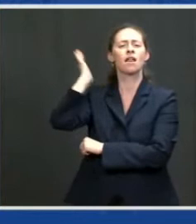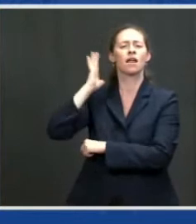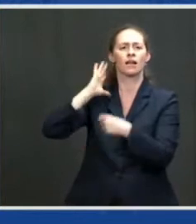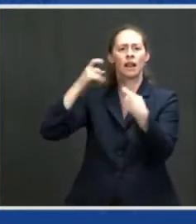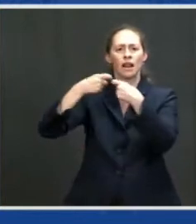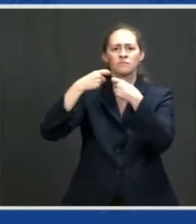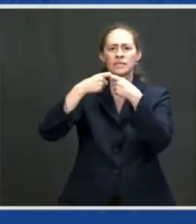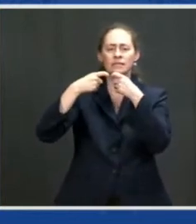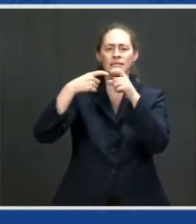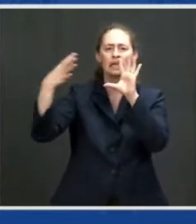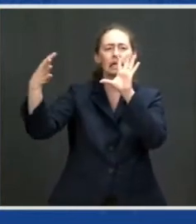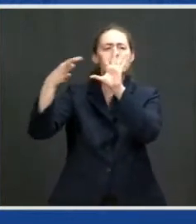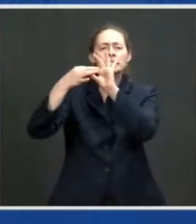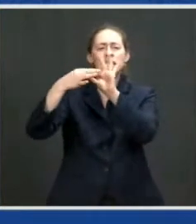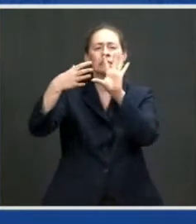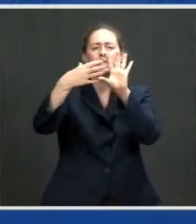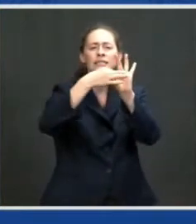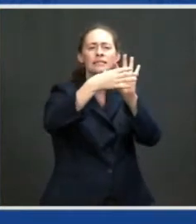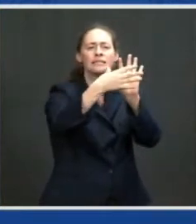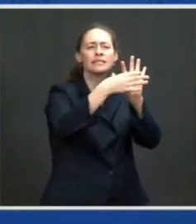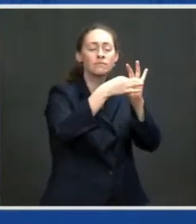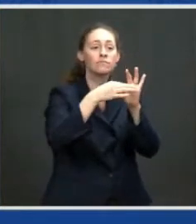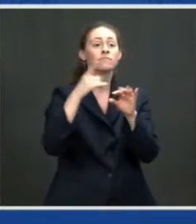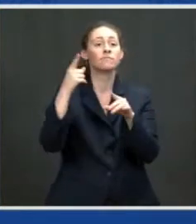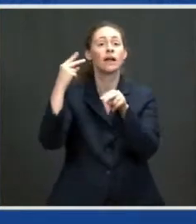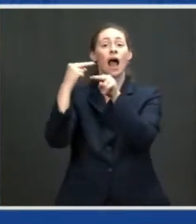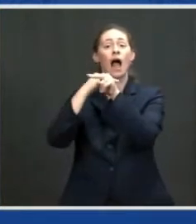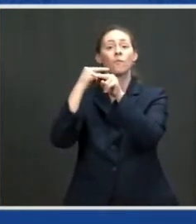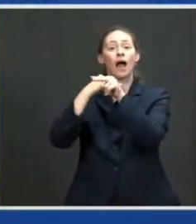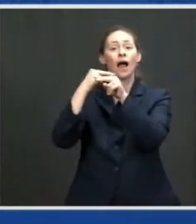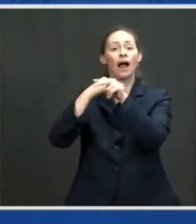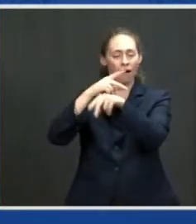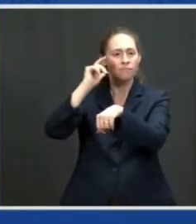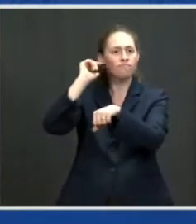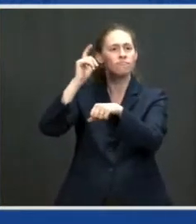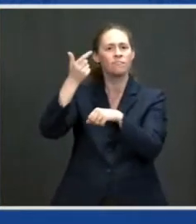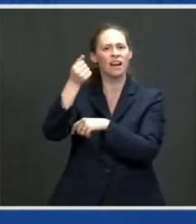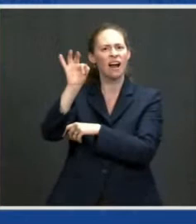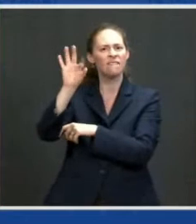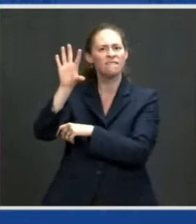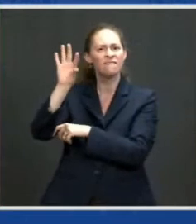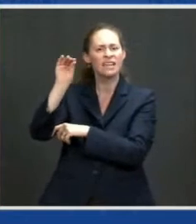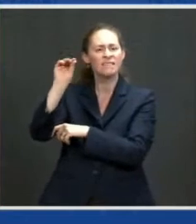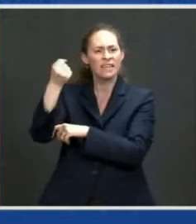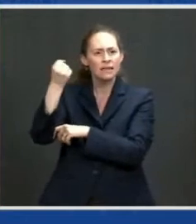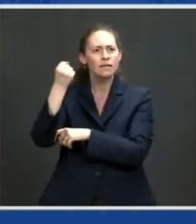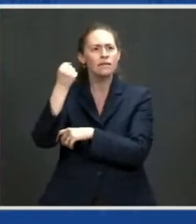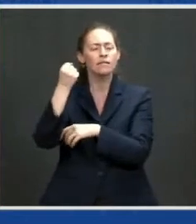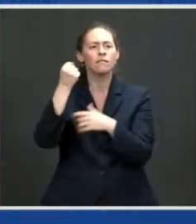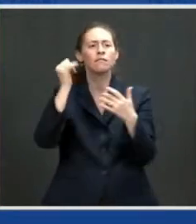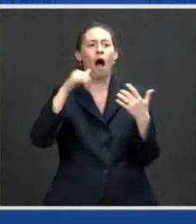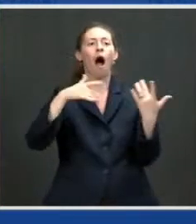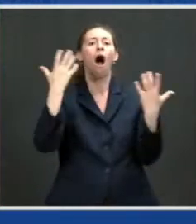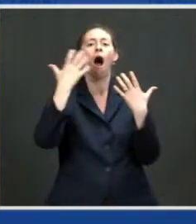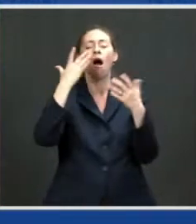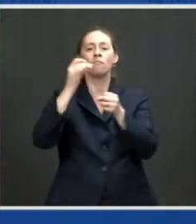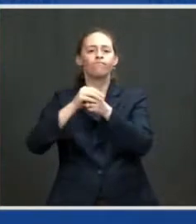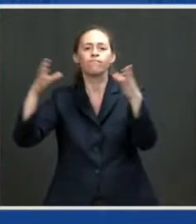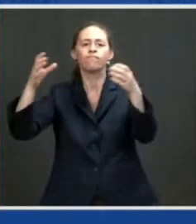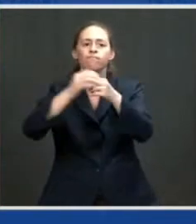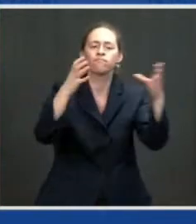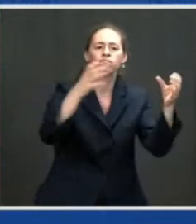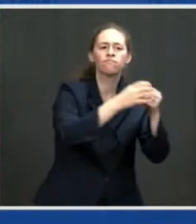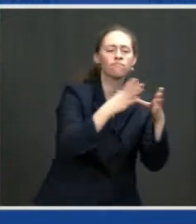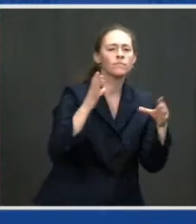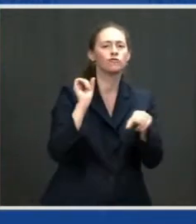the interstate highway system in the 50s. They created millions of jobs, good-paying jobs. They set the economy up to grow more